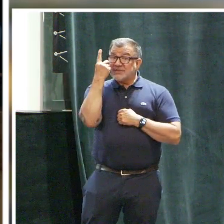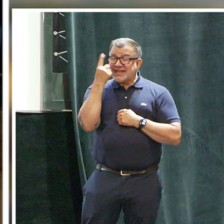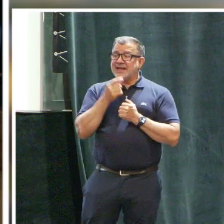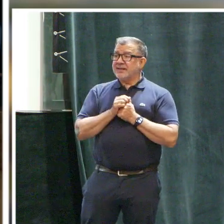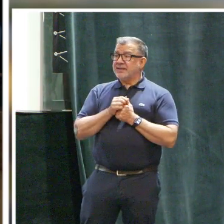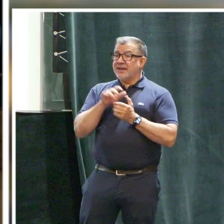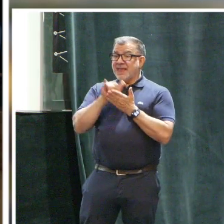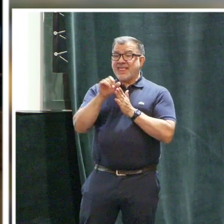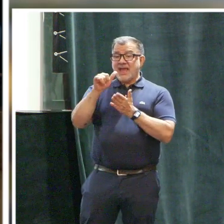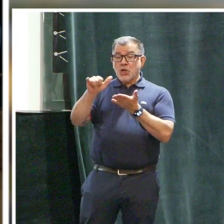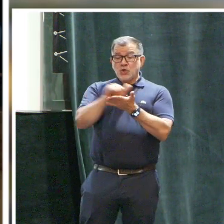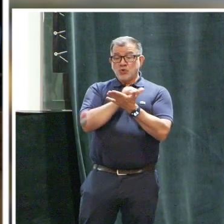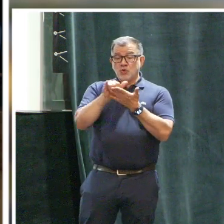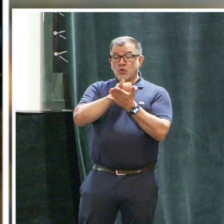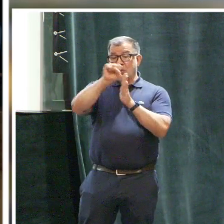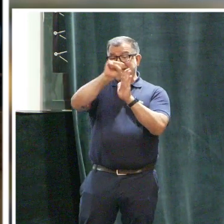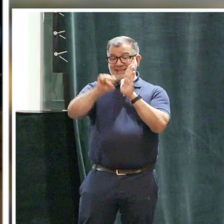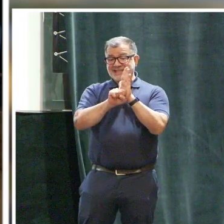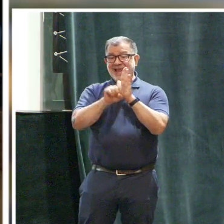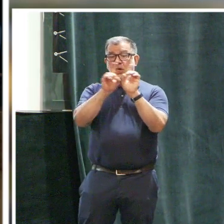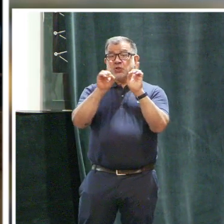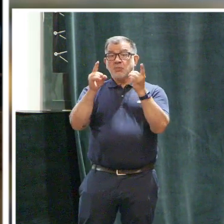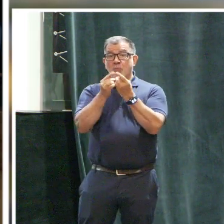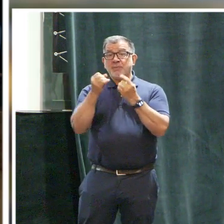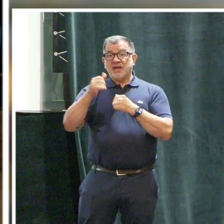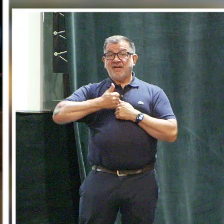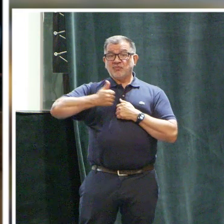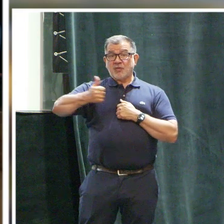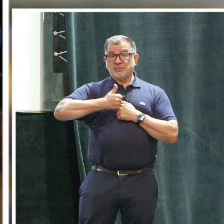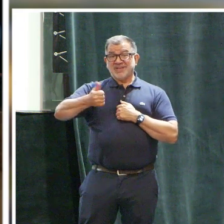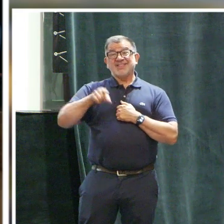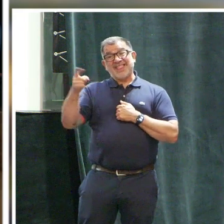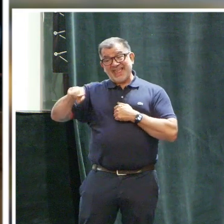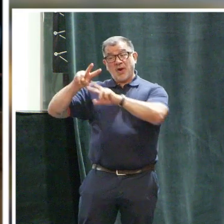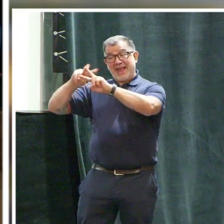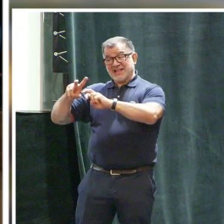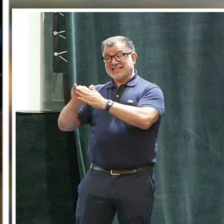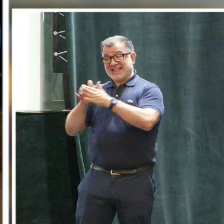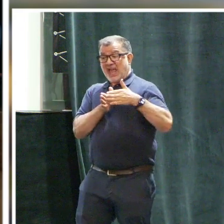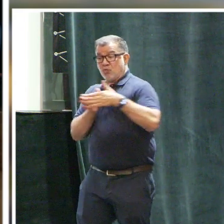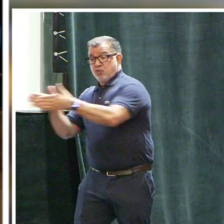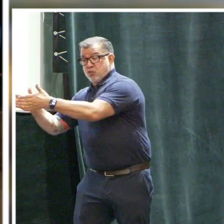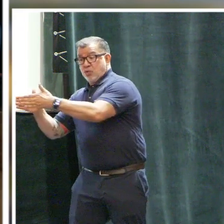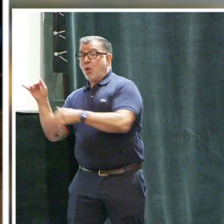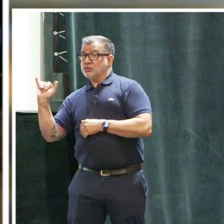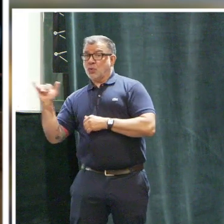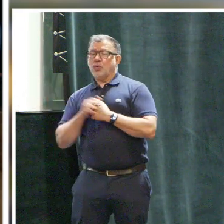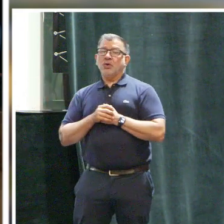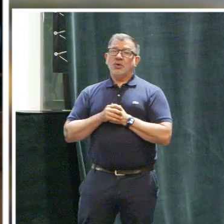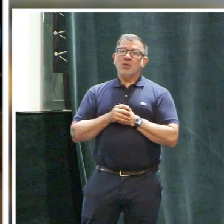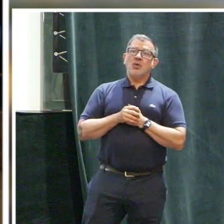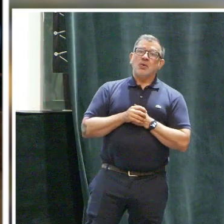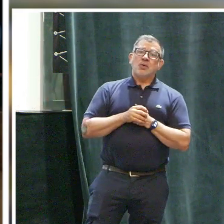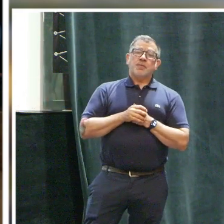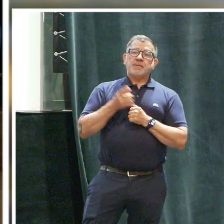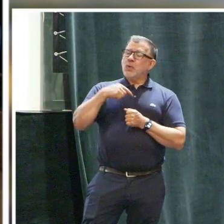that the New York State Department of Transportation is going to be looking at the corridor as well. And so we are eager